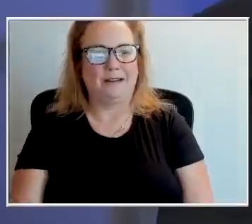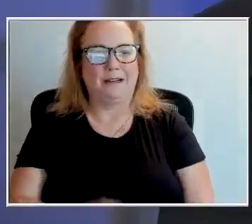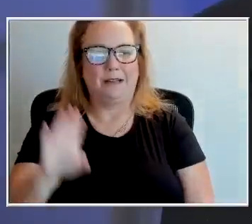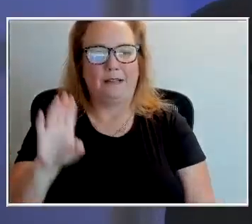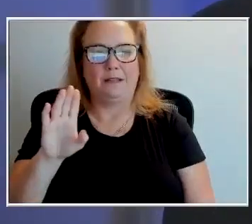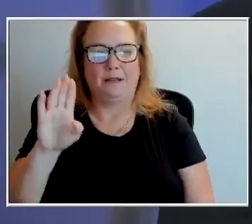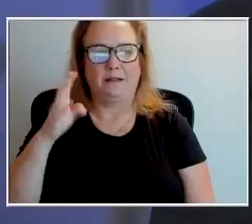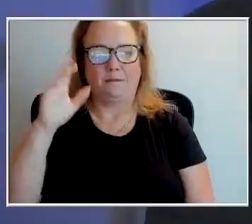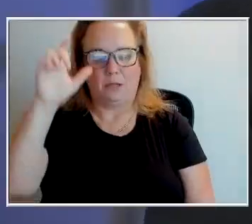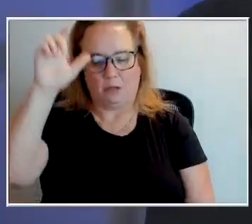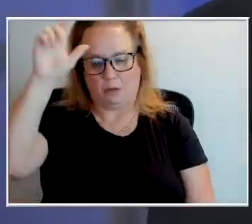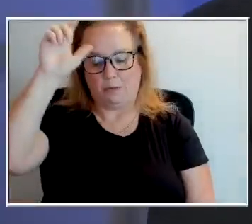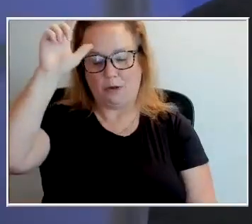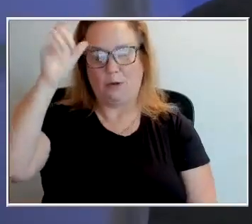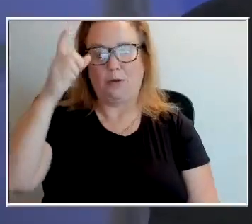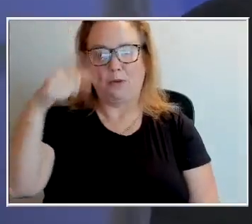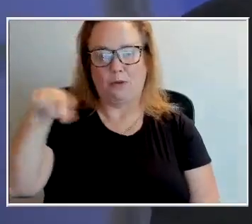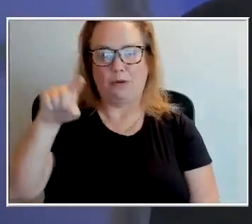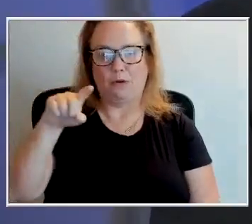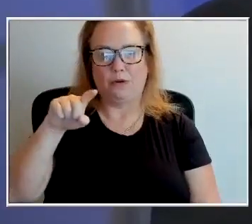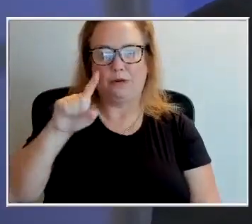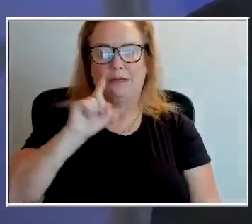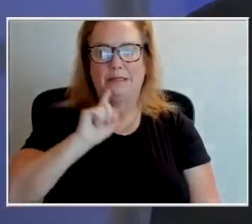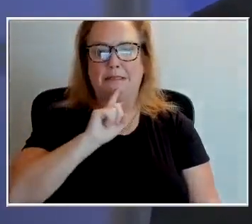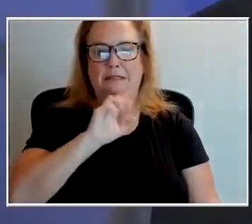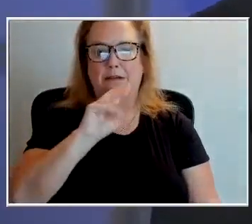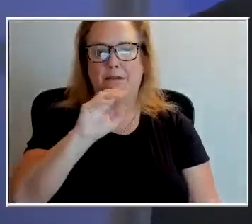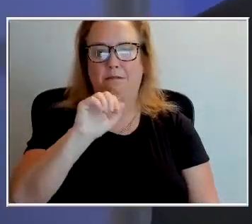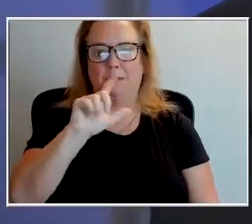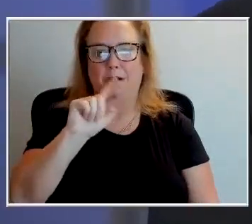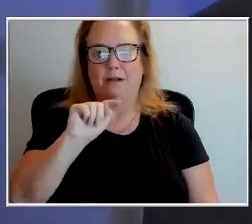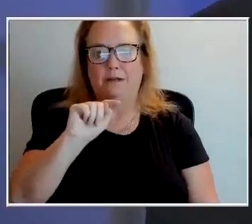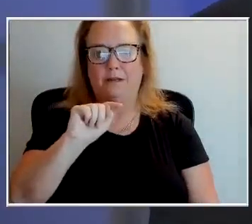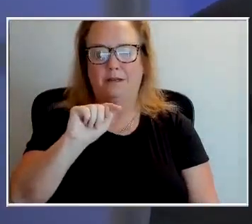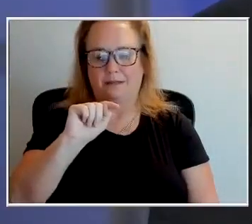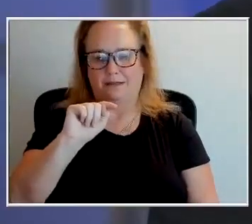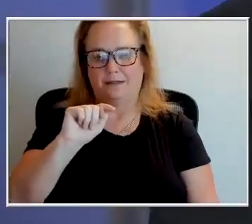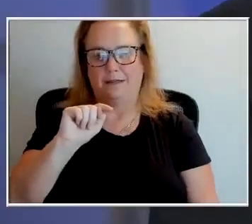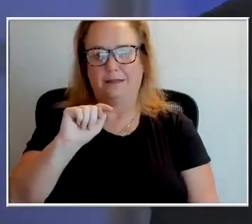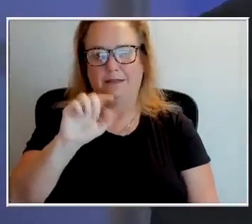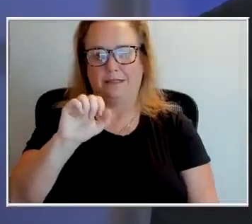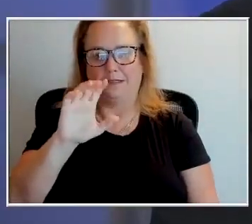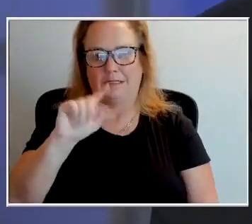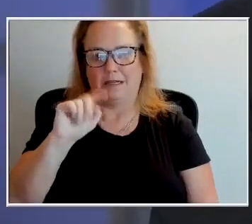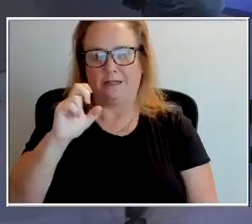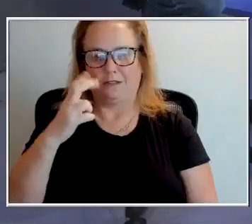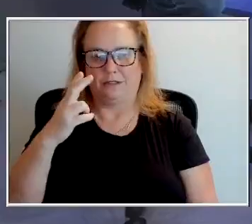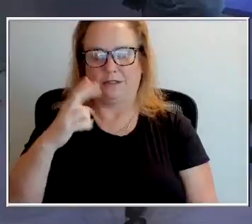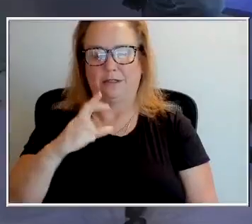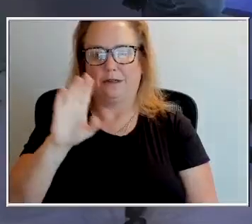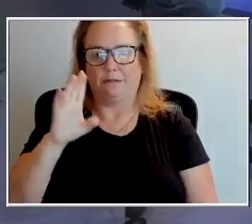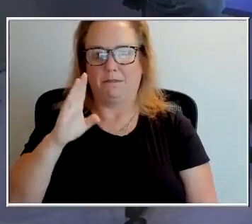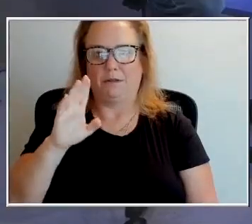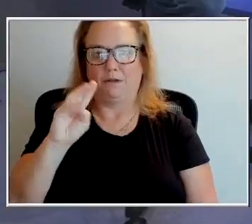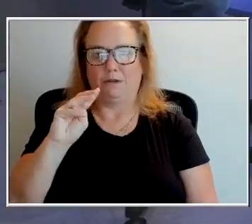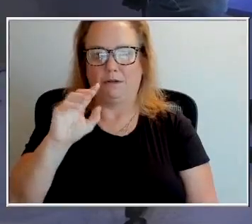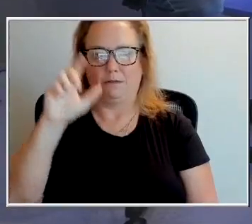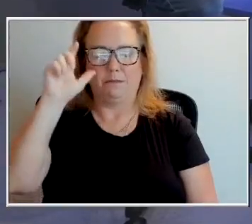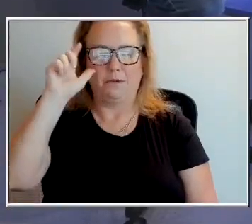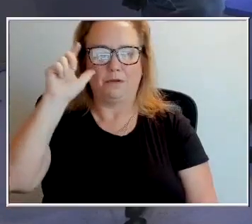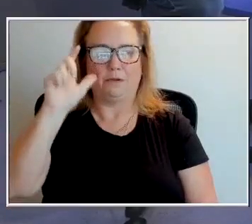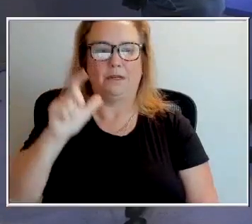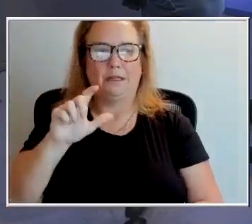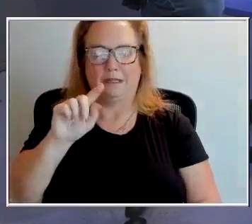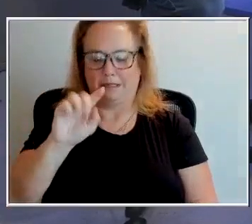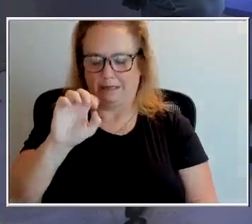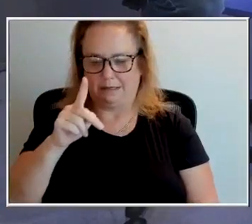know, is the single malt Lagavulin. I like it. There you go. You know, I think the blue moon is okay. Temperance, yes. Yeah.